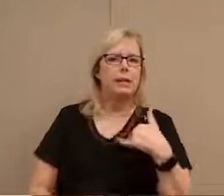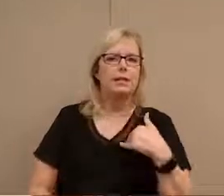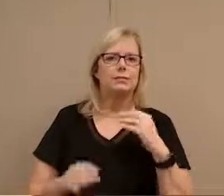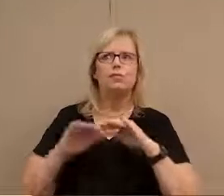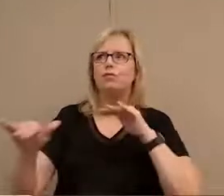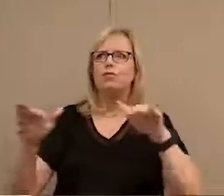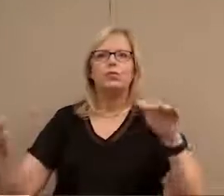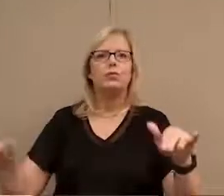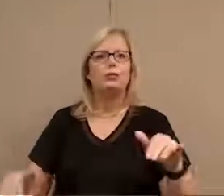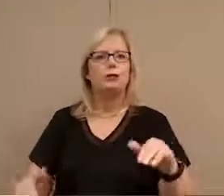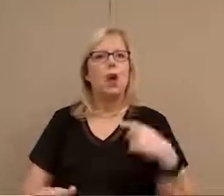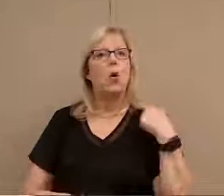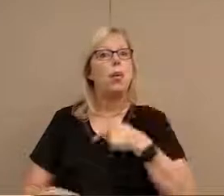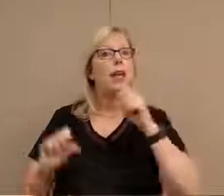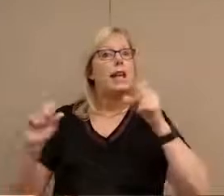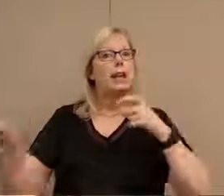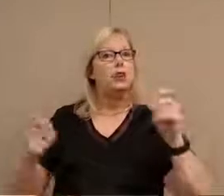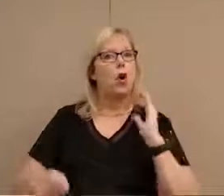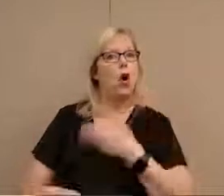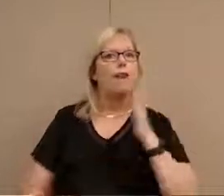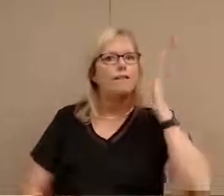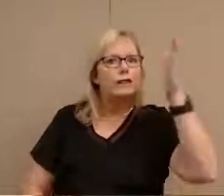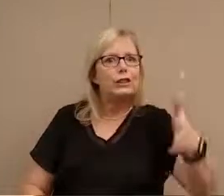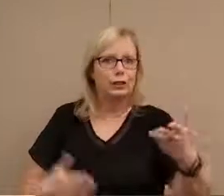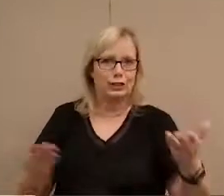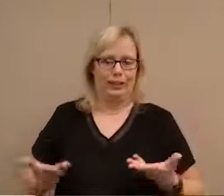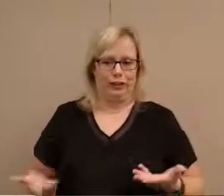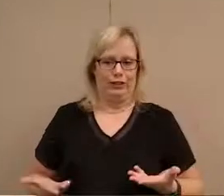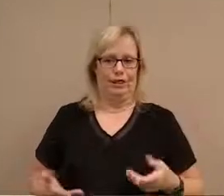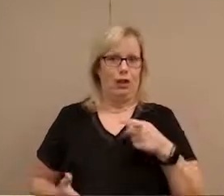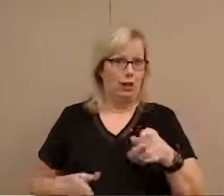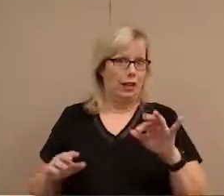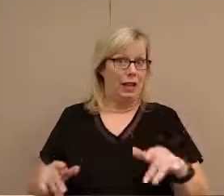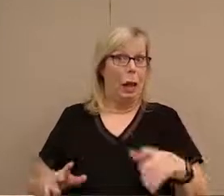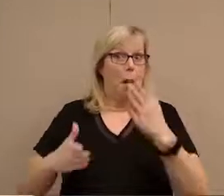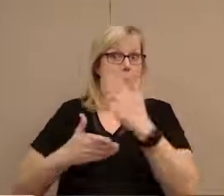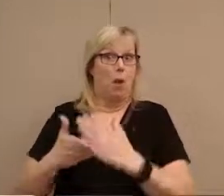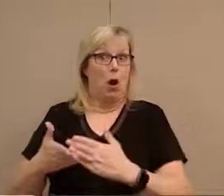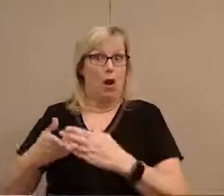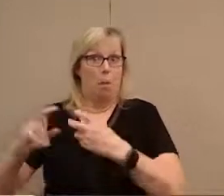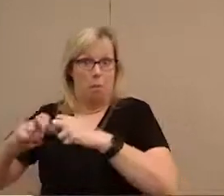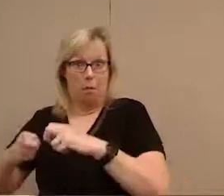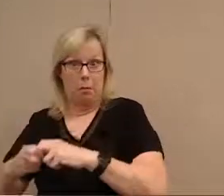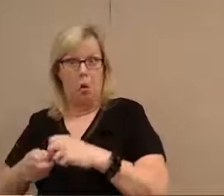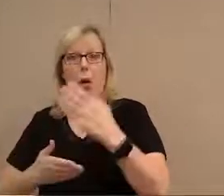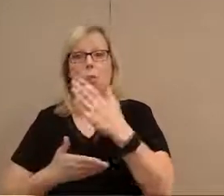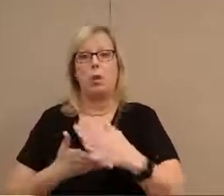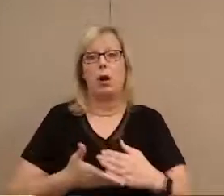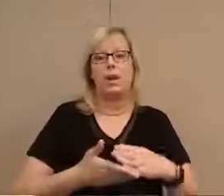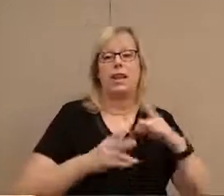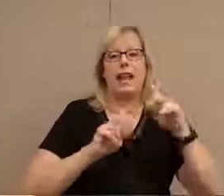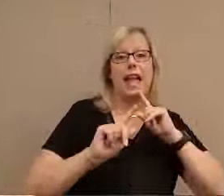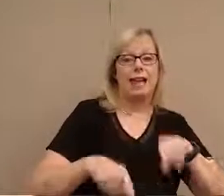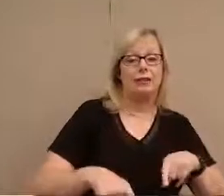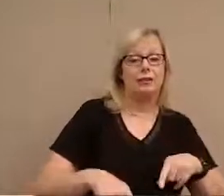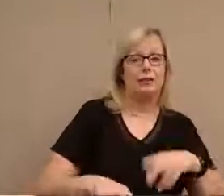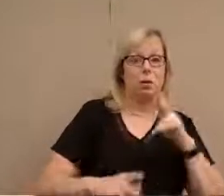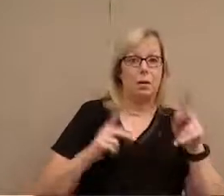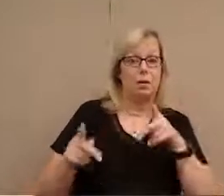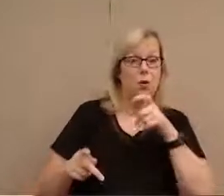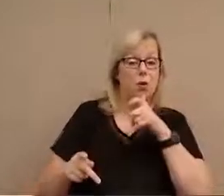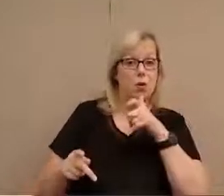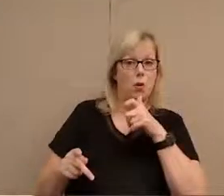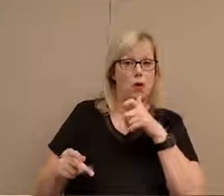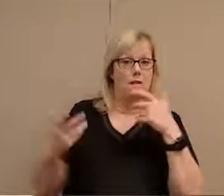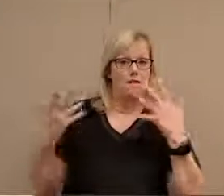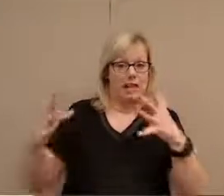say, we control our destiny here. You can either be a part of the problem or you can be a part of the solution. For those of you who've